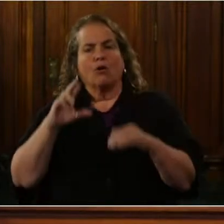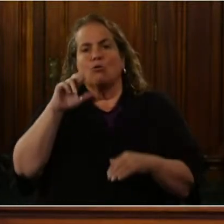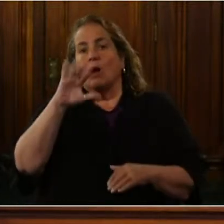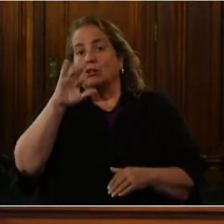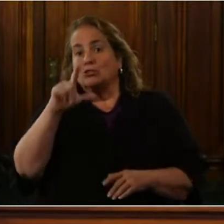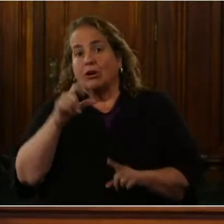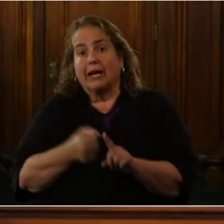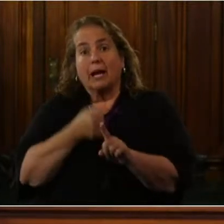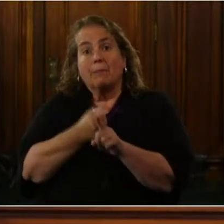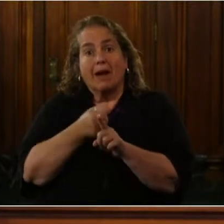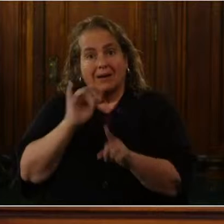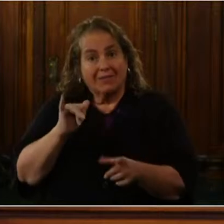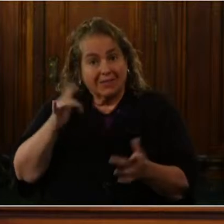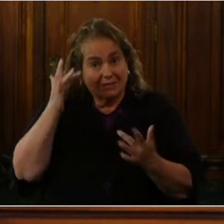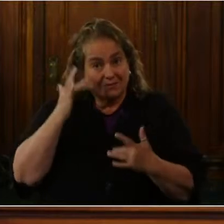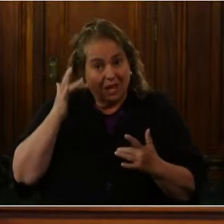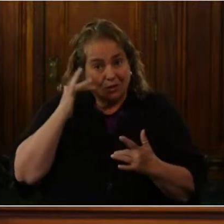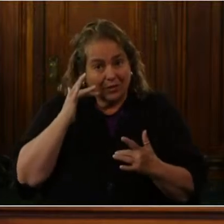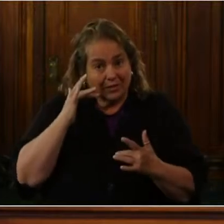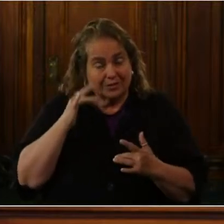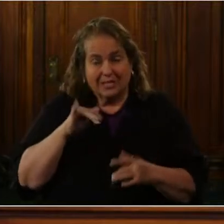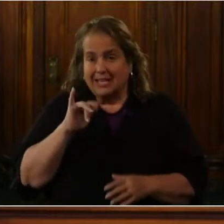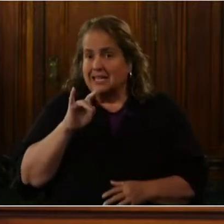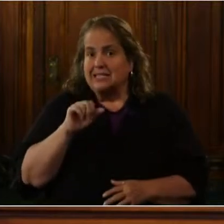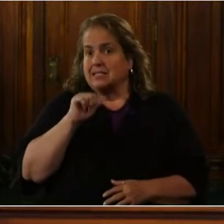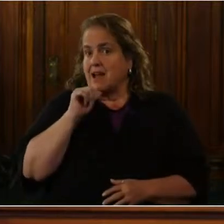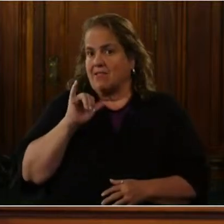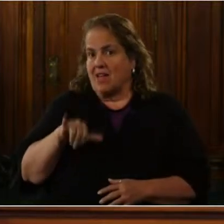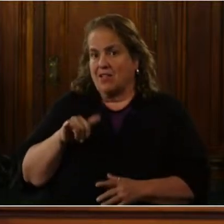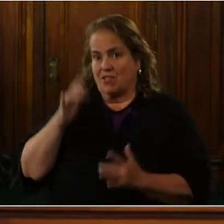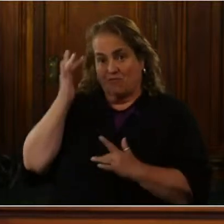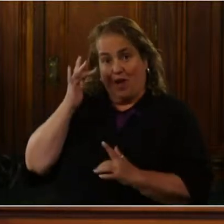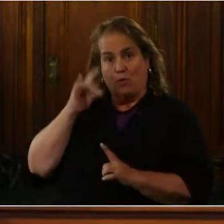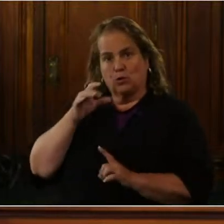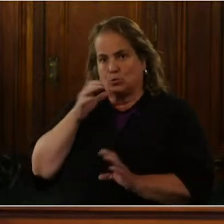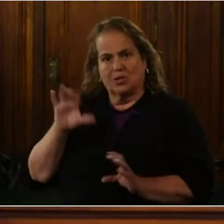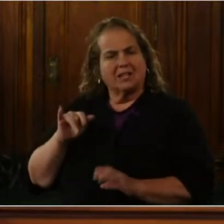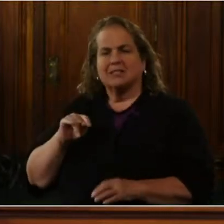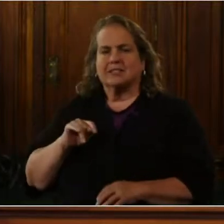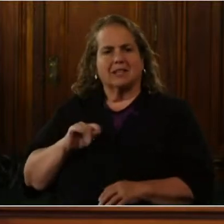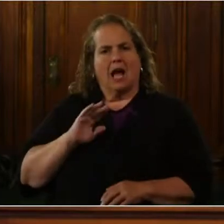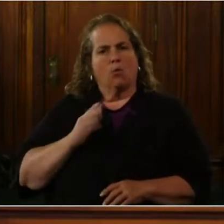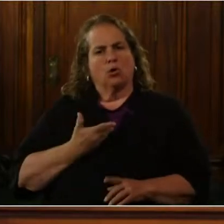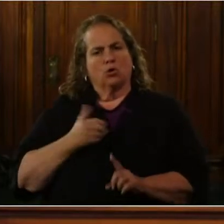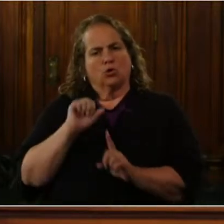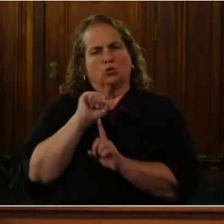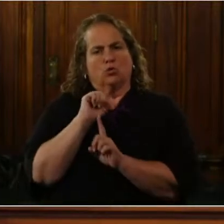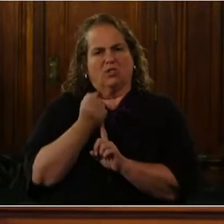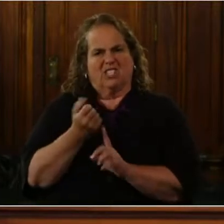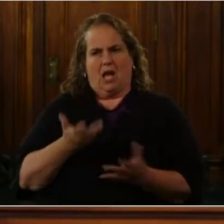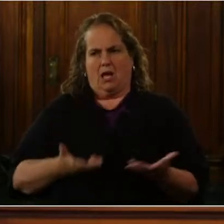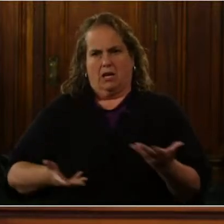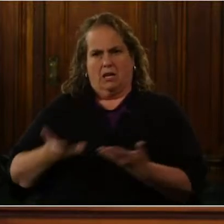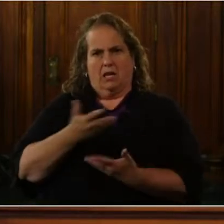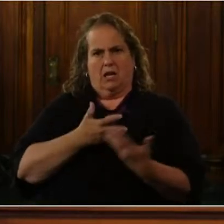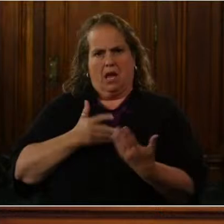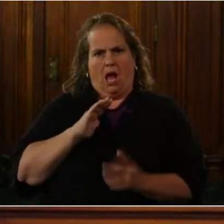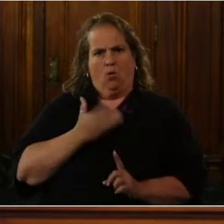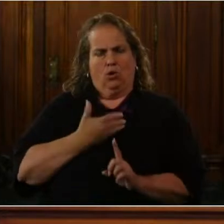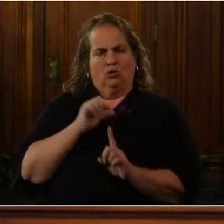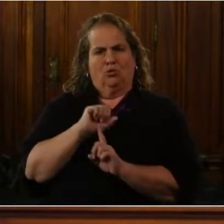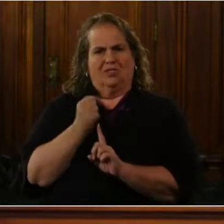virus. And it's not that the virus that does it, it's our society that shows